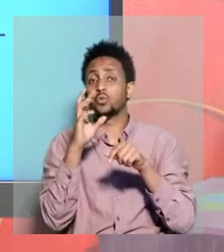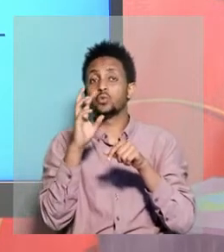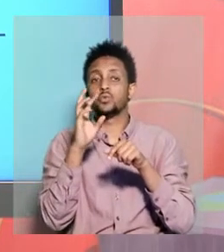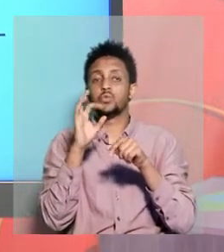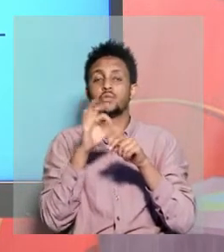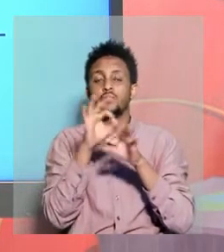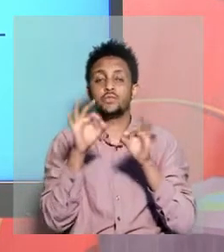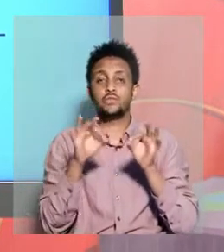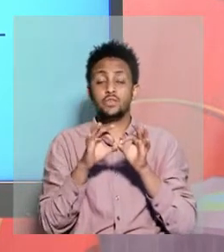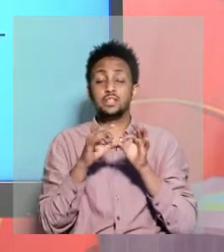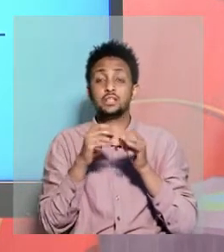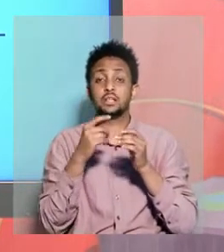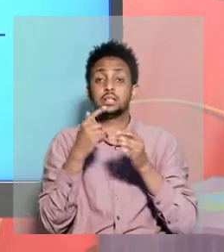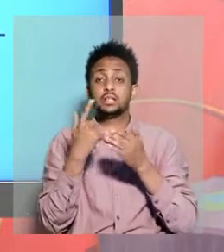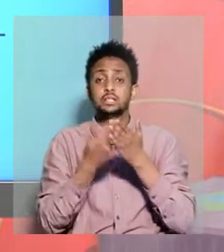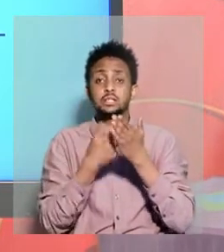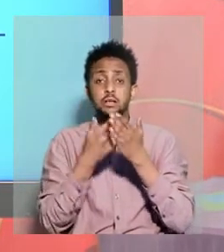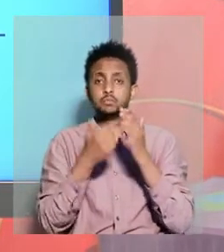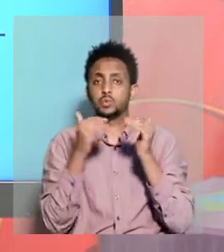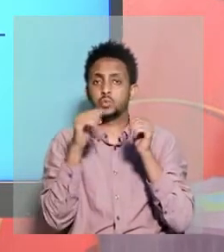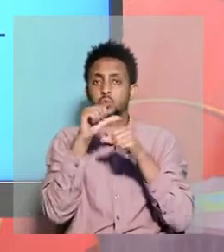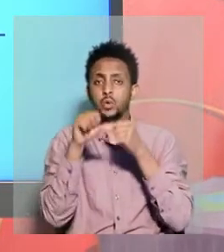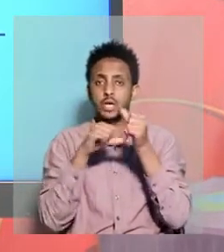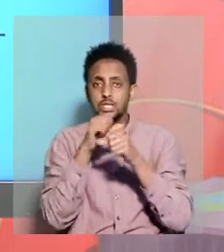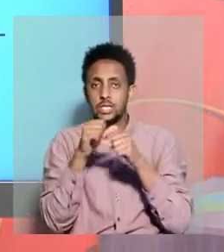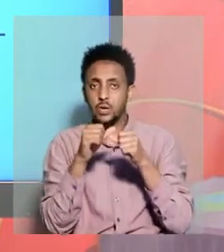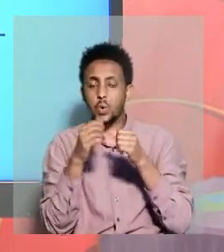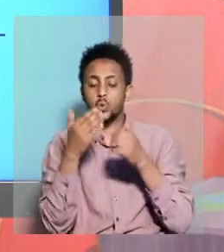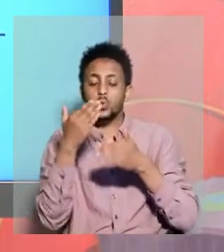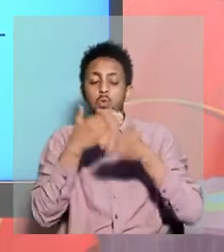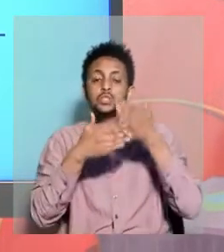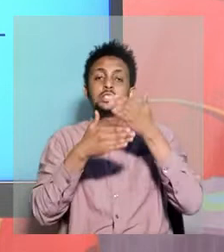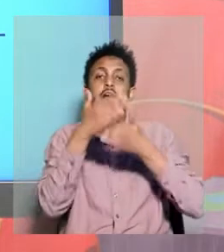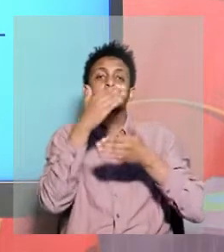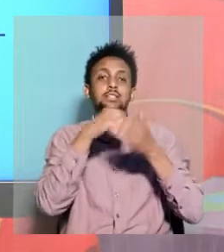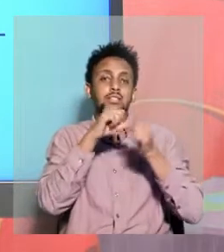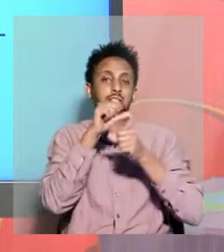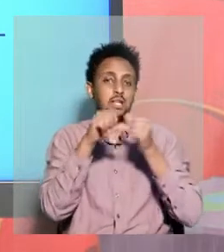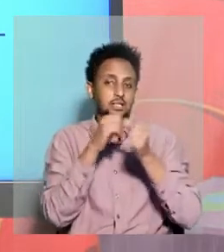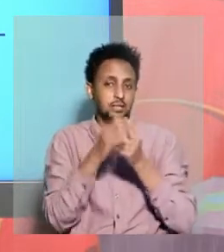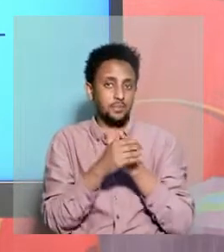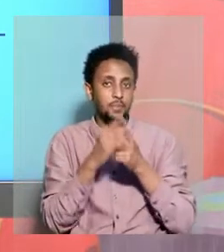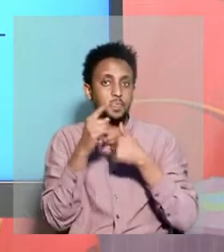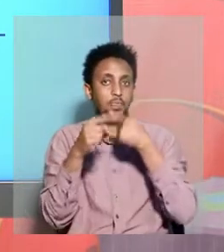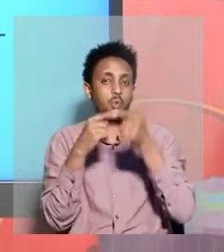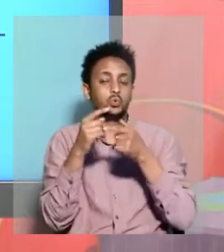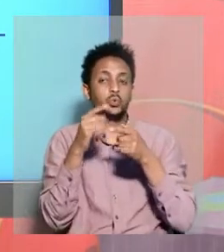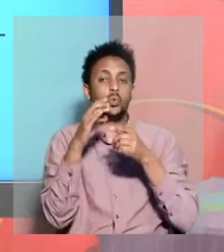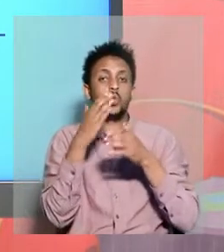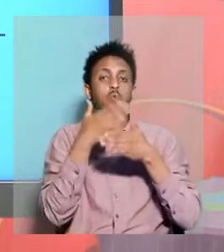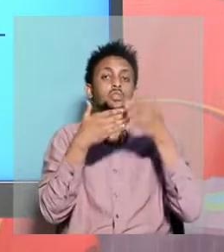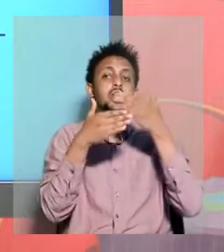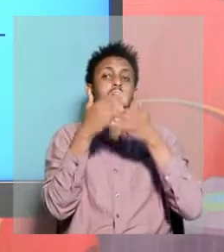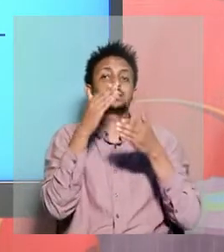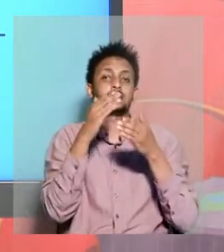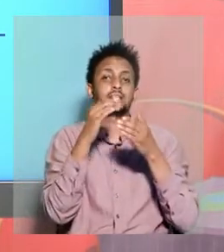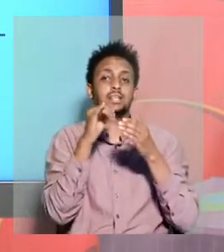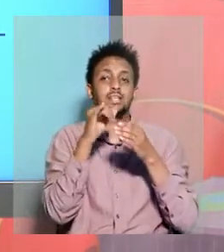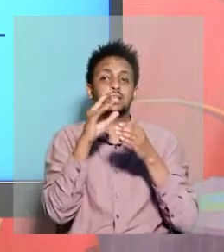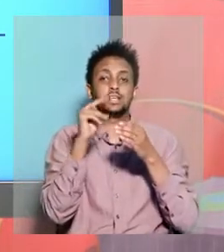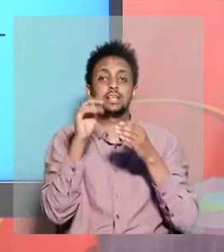waves are summed together, there is a constructive interference. The result is going to be constructively